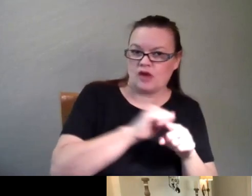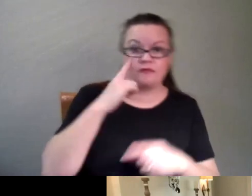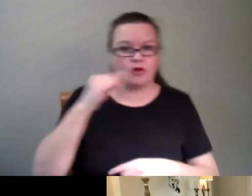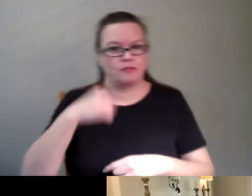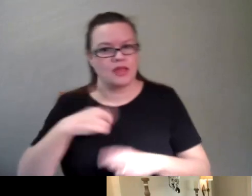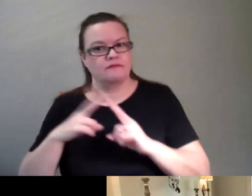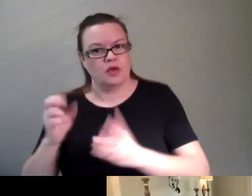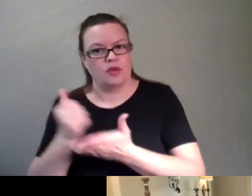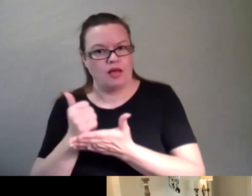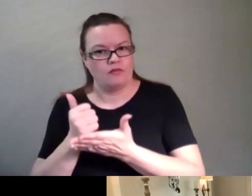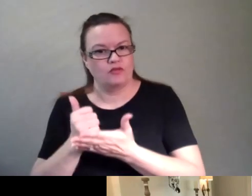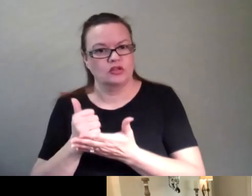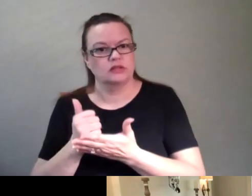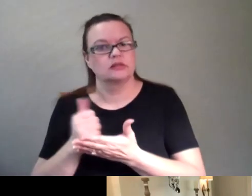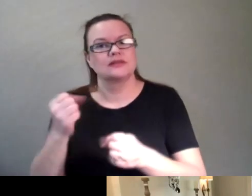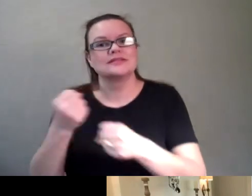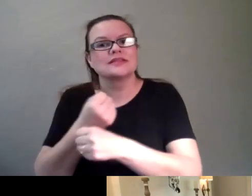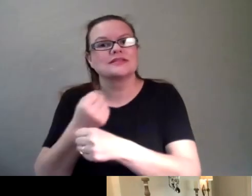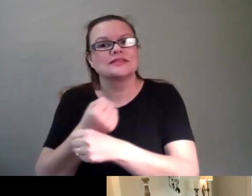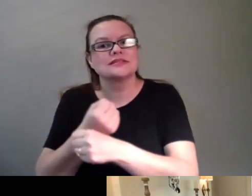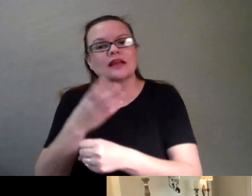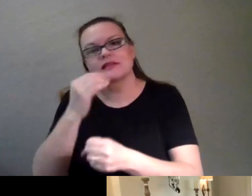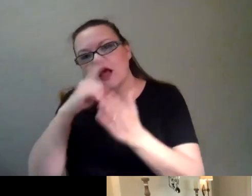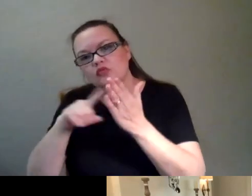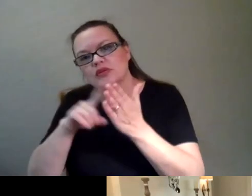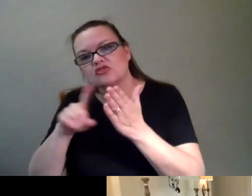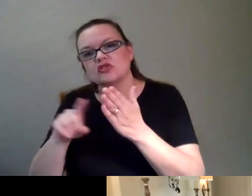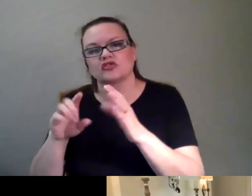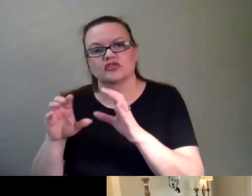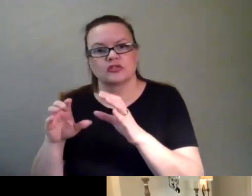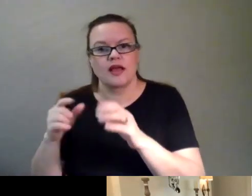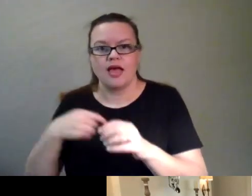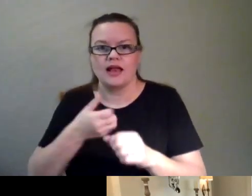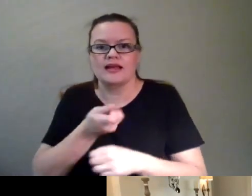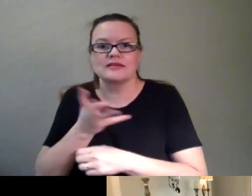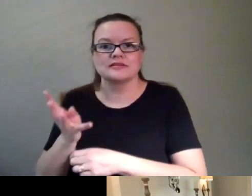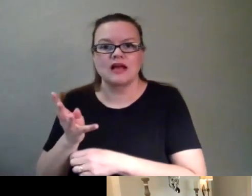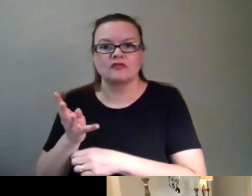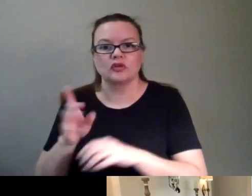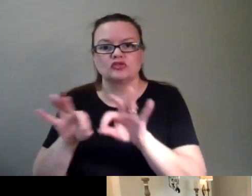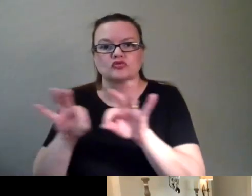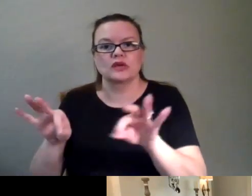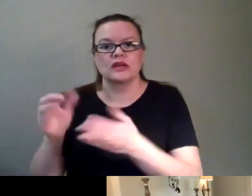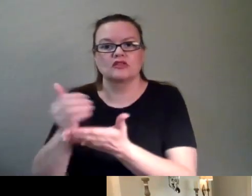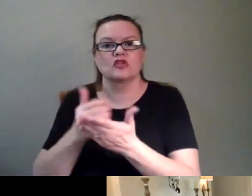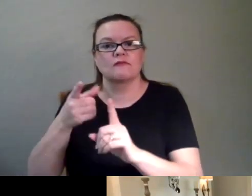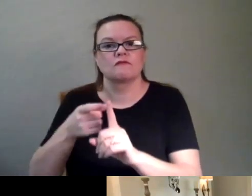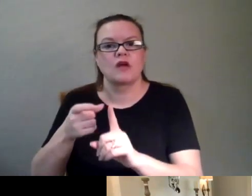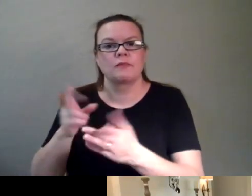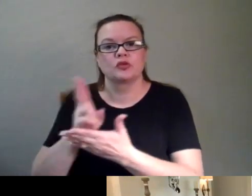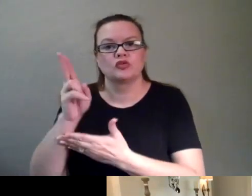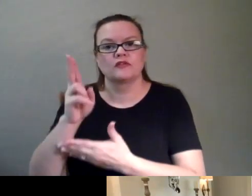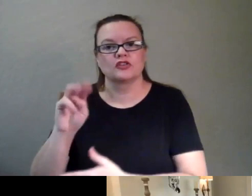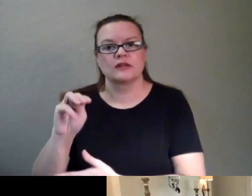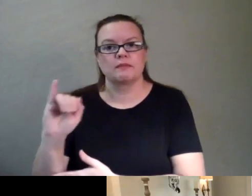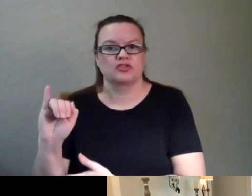helpful to take some statistics and survey research, and I have several degrees from the University of Michigan in that regard.